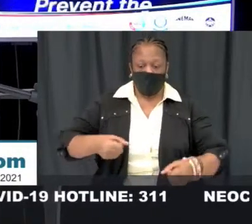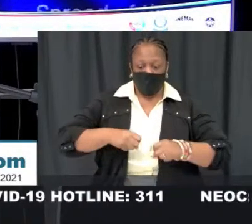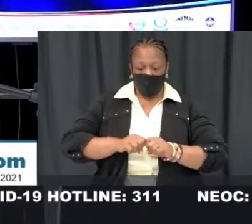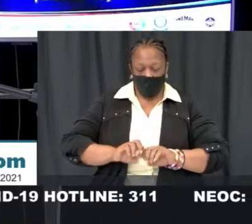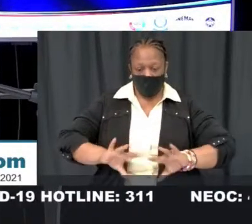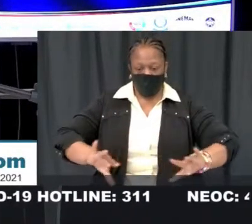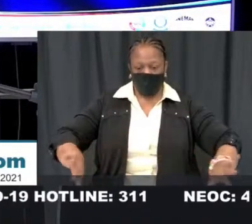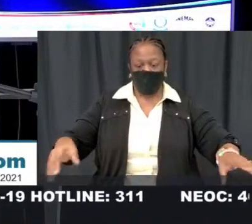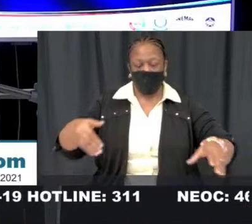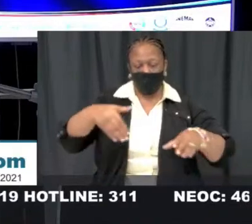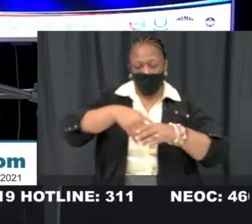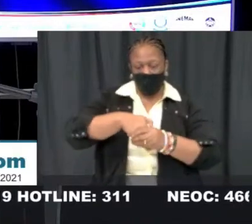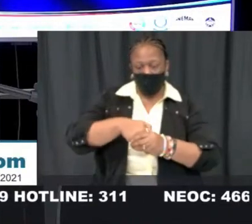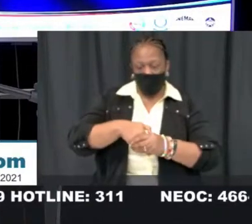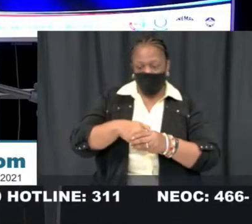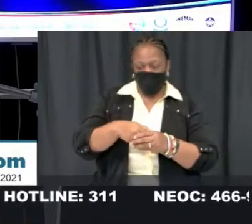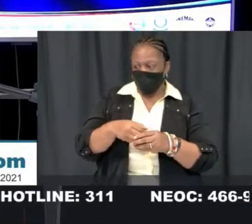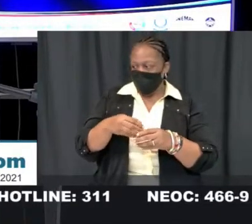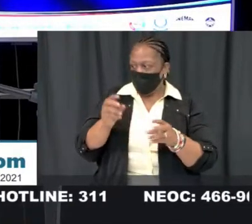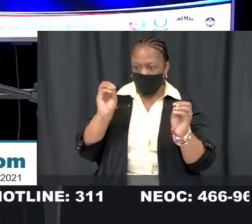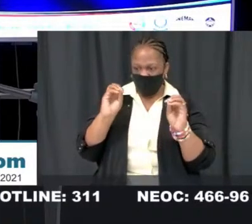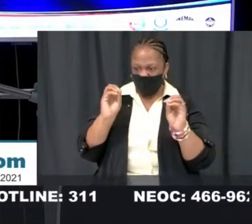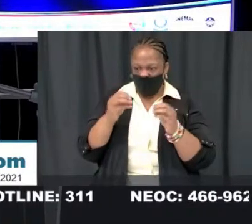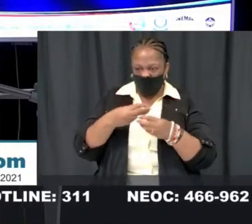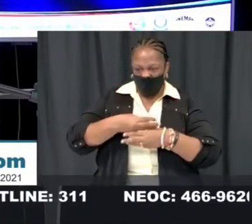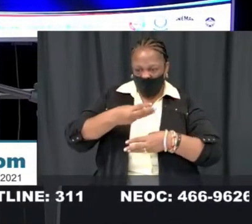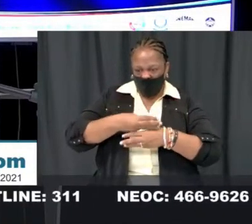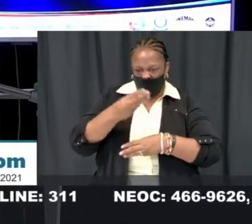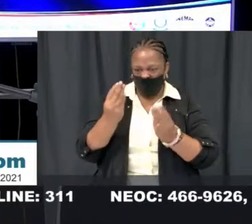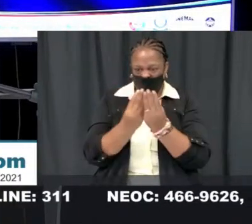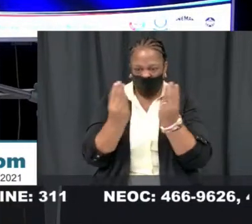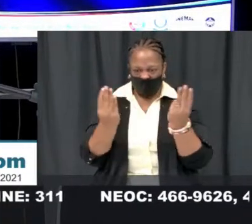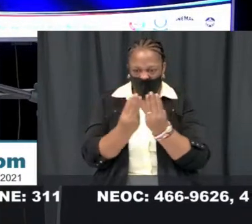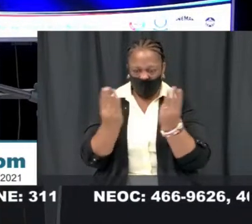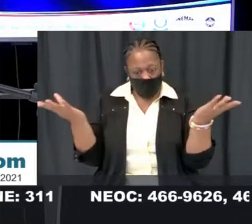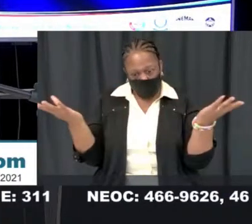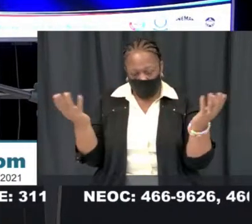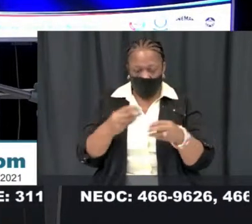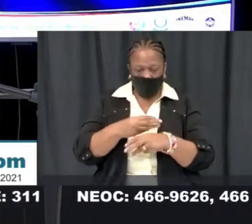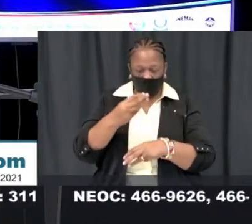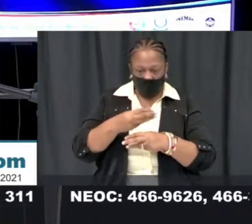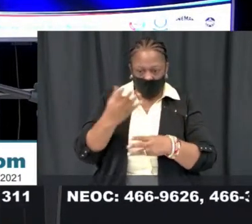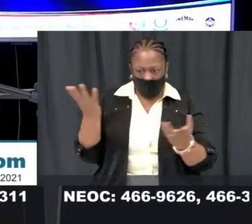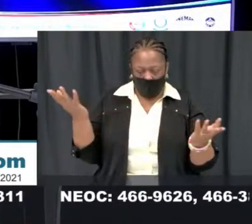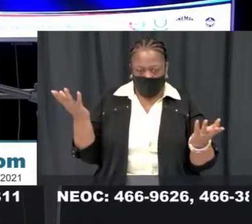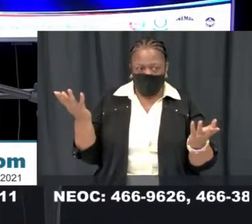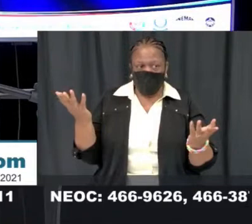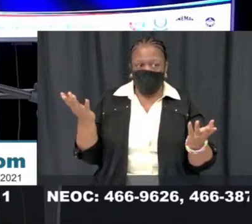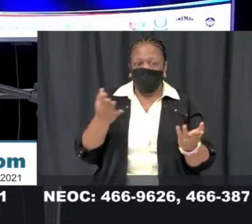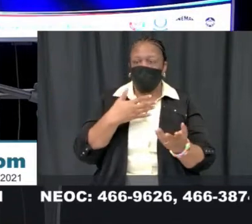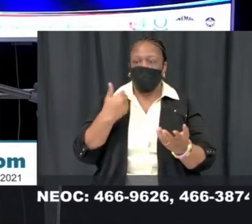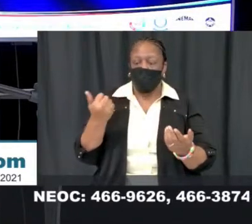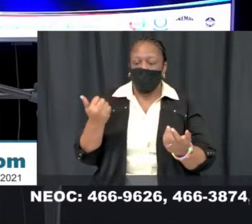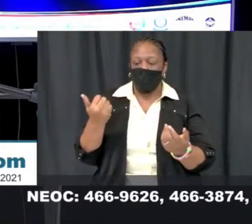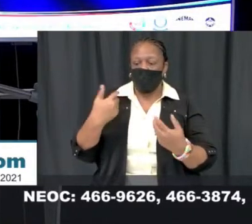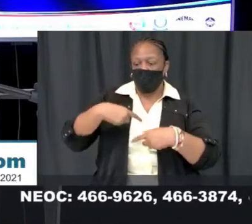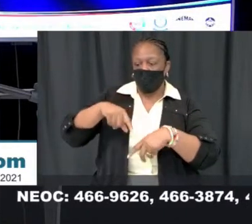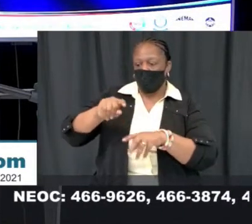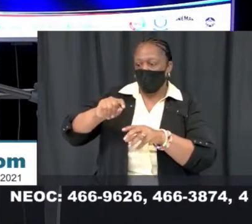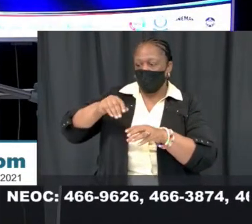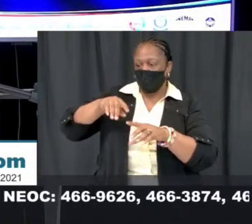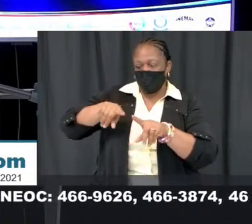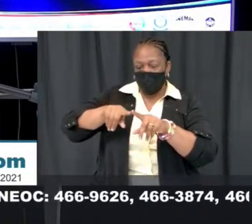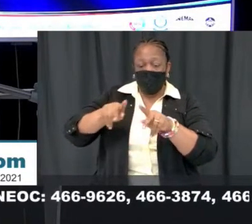and/or crowded indoor settings where people tend to spend longer periods of time. This is because